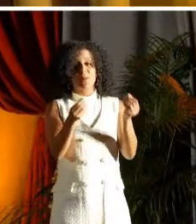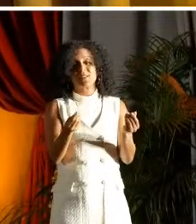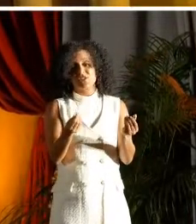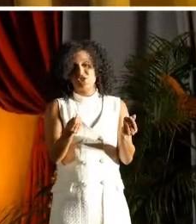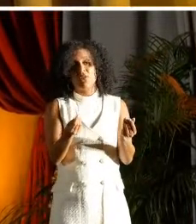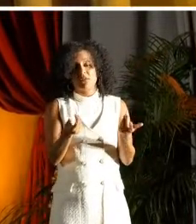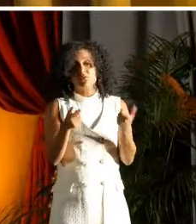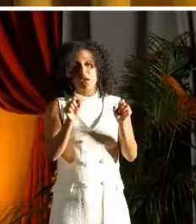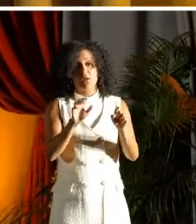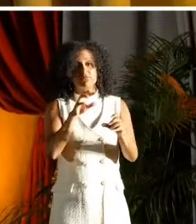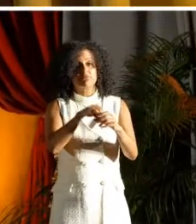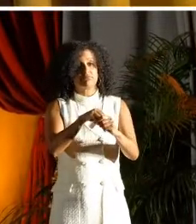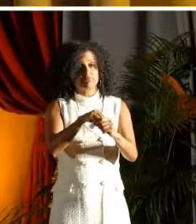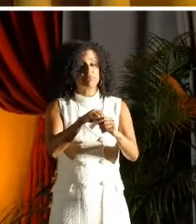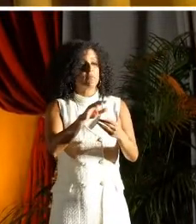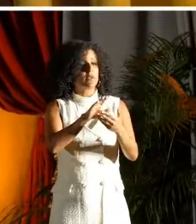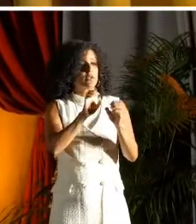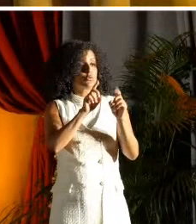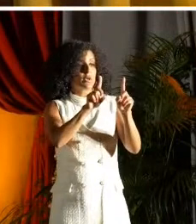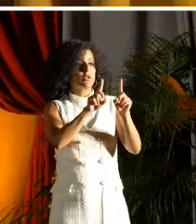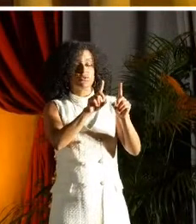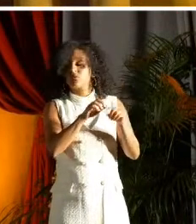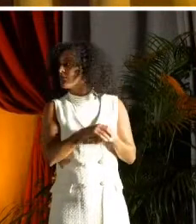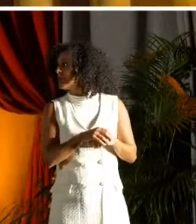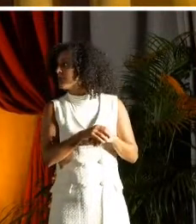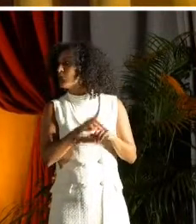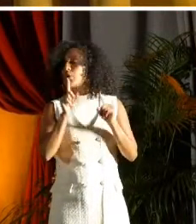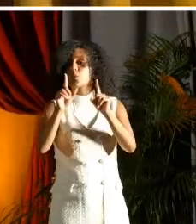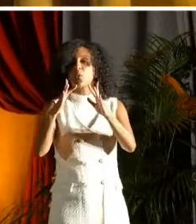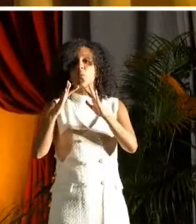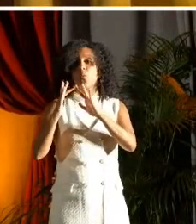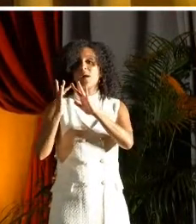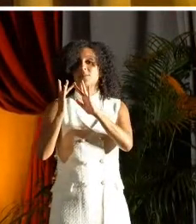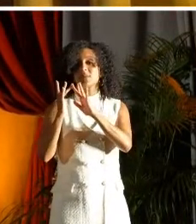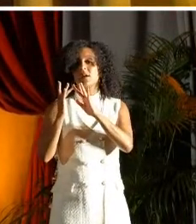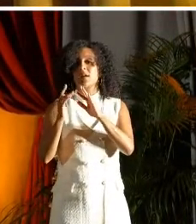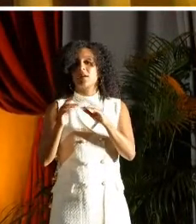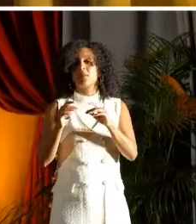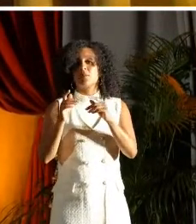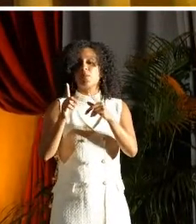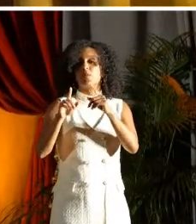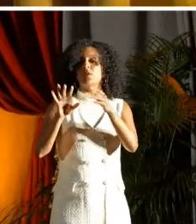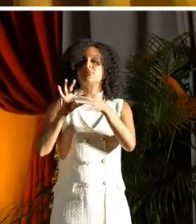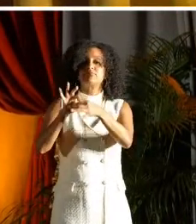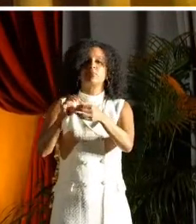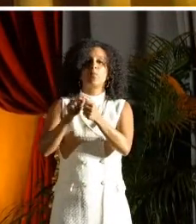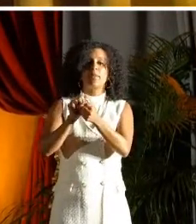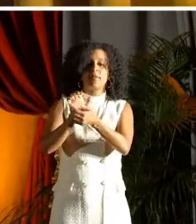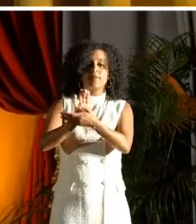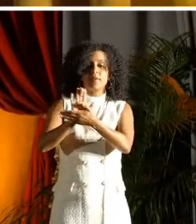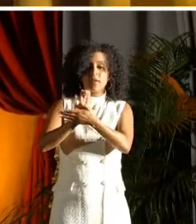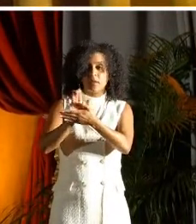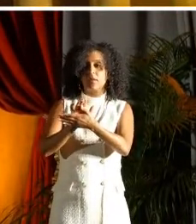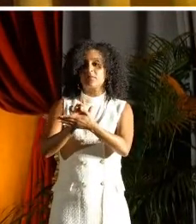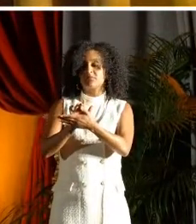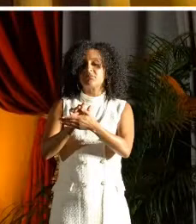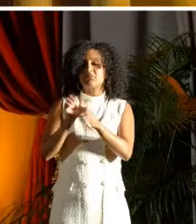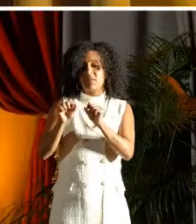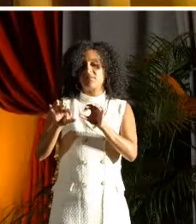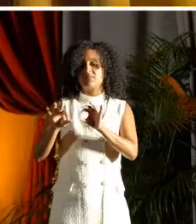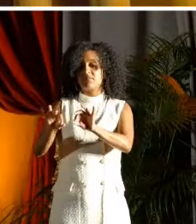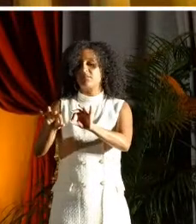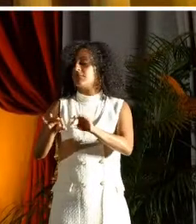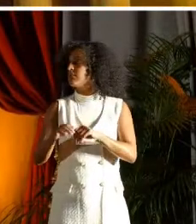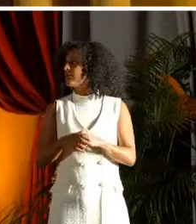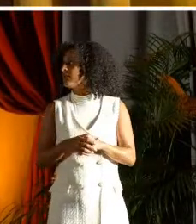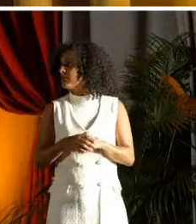with kids. So all that can be found in the Mississippi Department of Archives and History's website, where you can also get the film, and it'll be all available online. So it'll be out